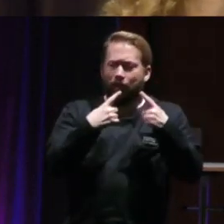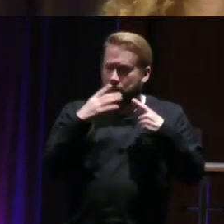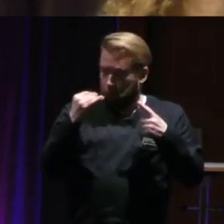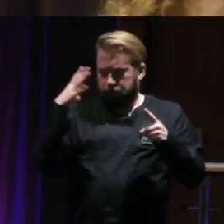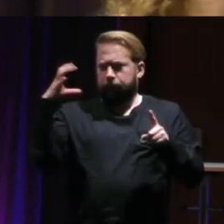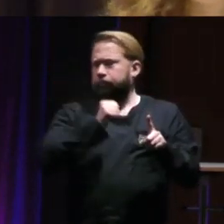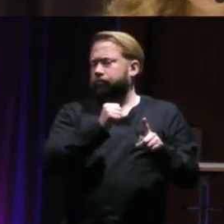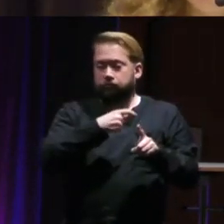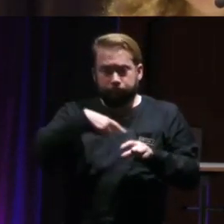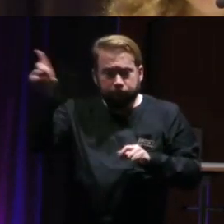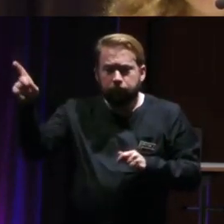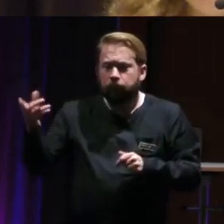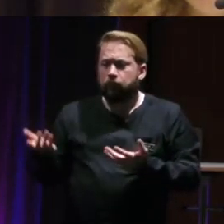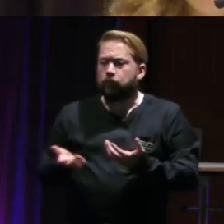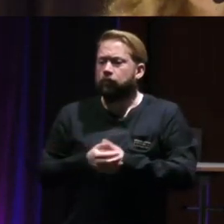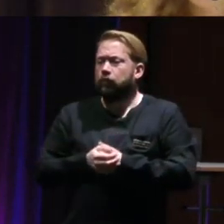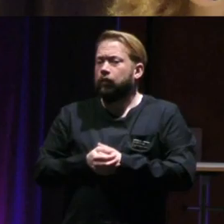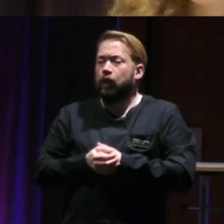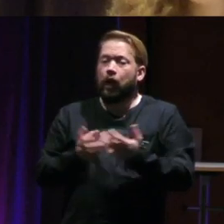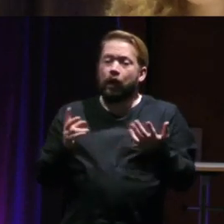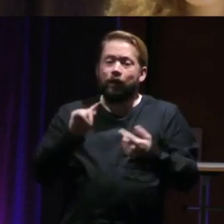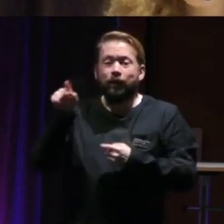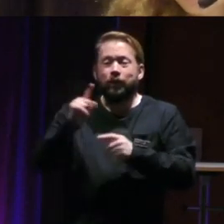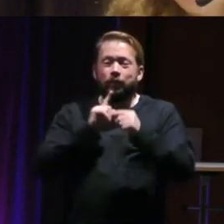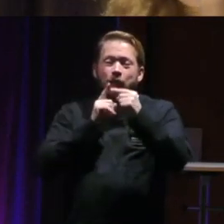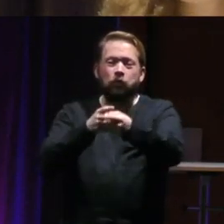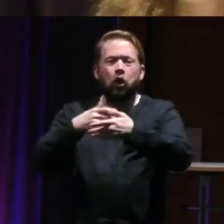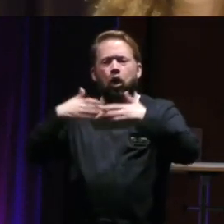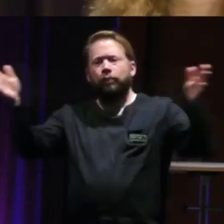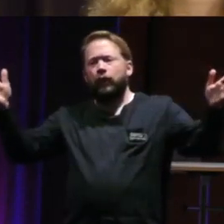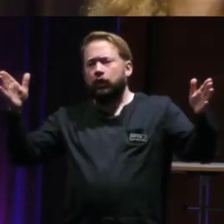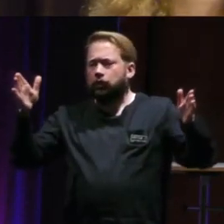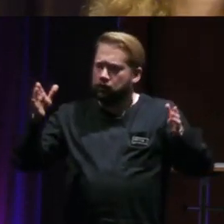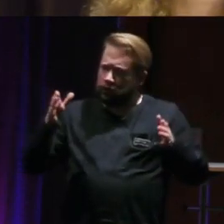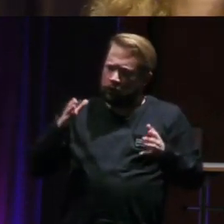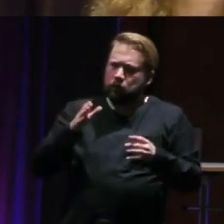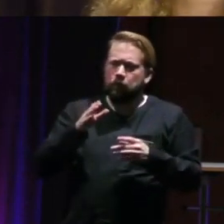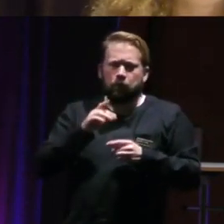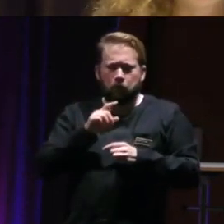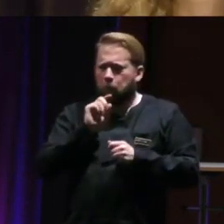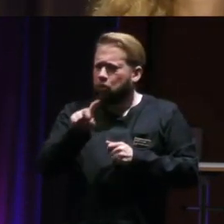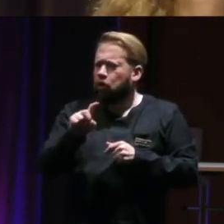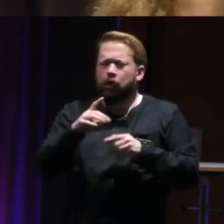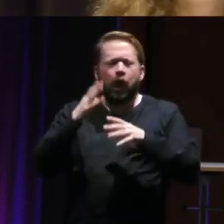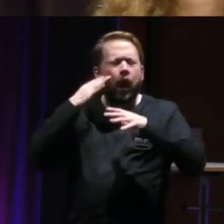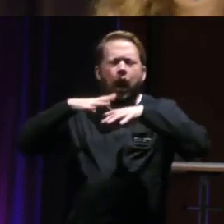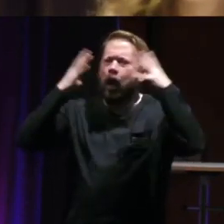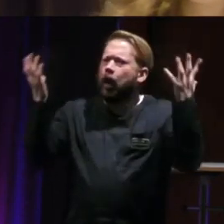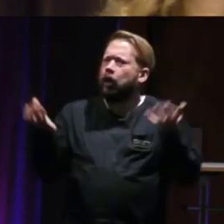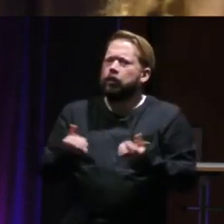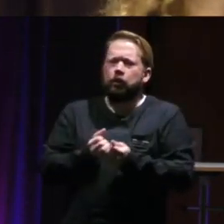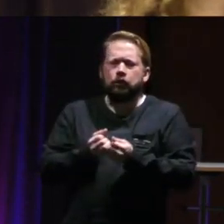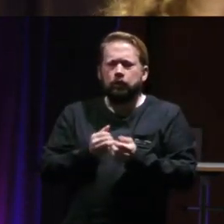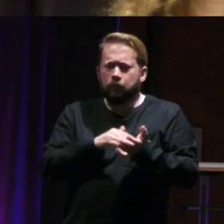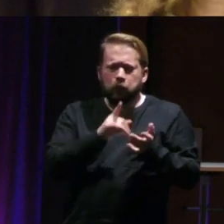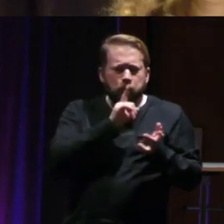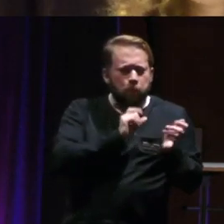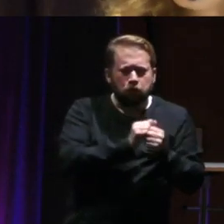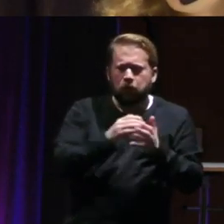protest to the Red Square. So it's really became, you know, another